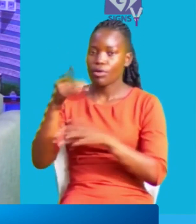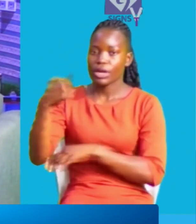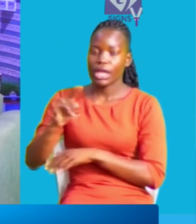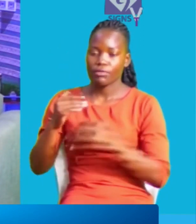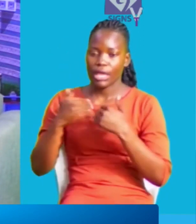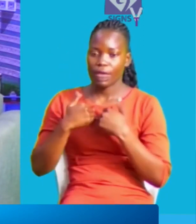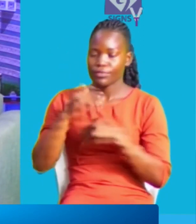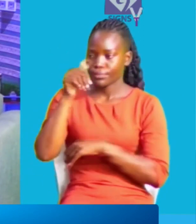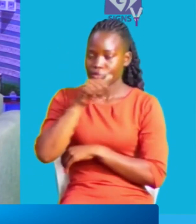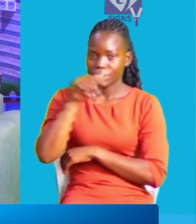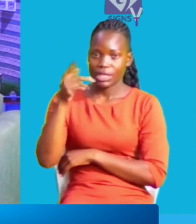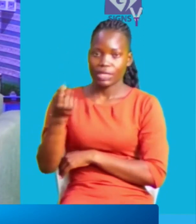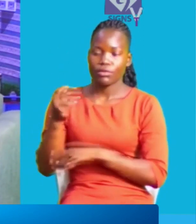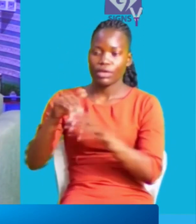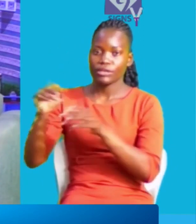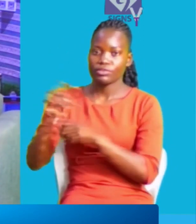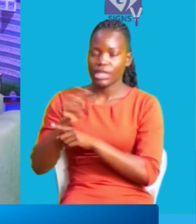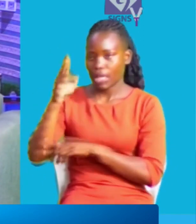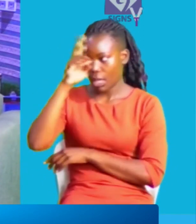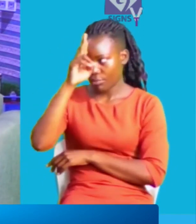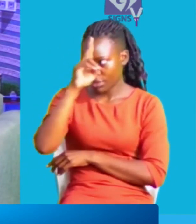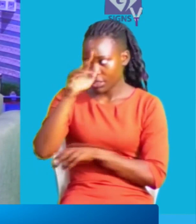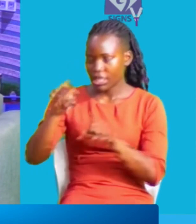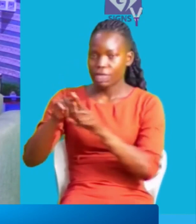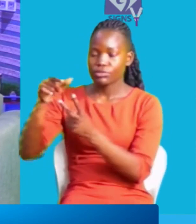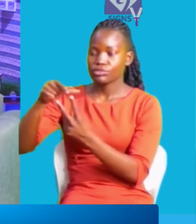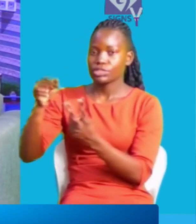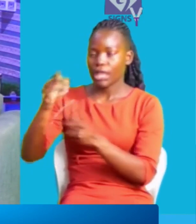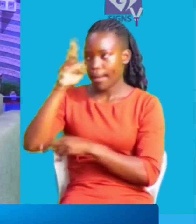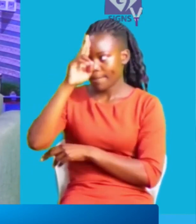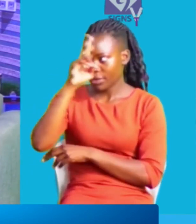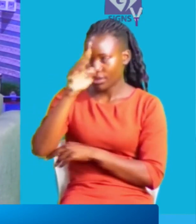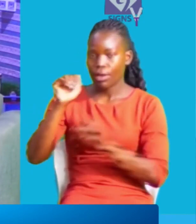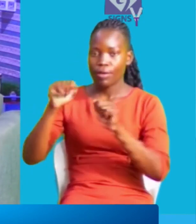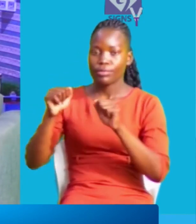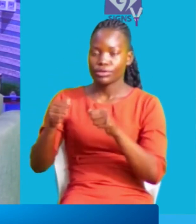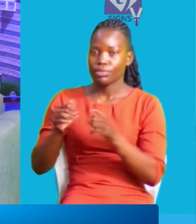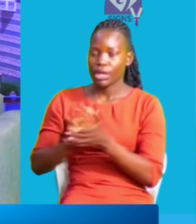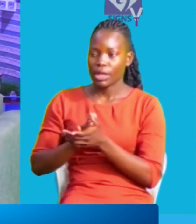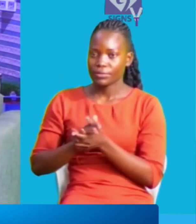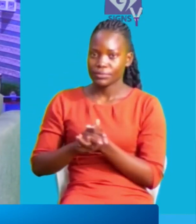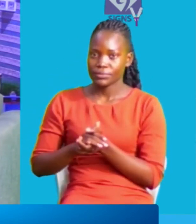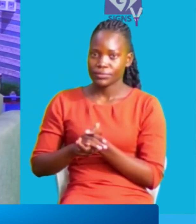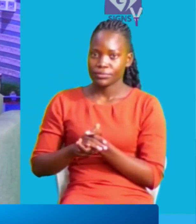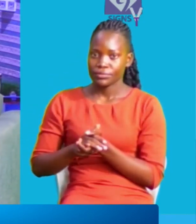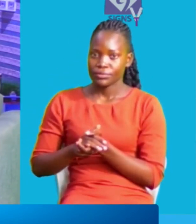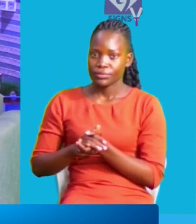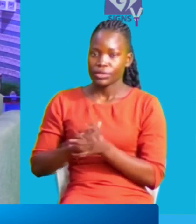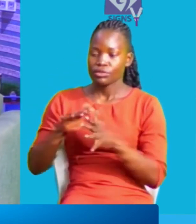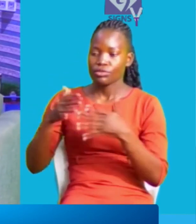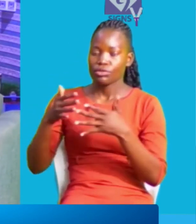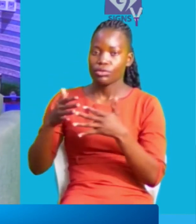I'm right or wrong, there is a bit of secrecy in training a police officer and recruiting a police officer. Could you give us in a